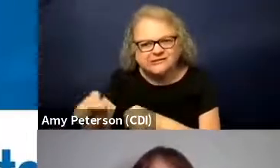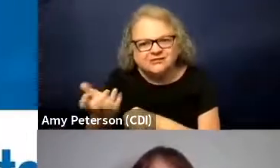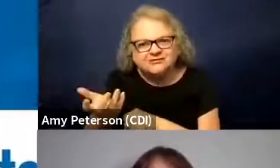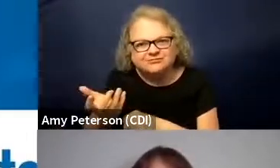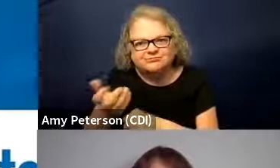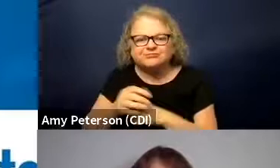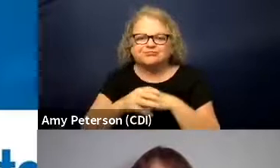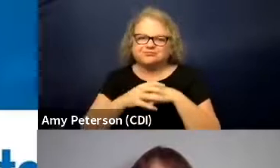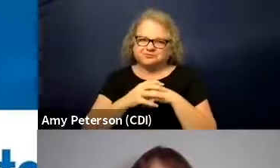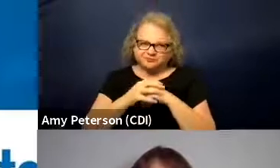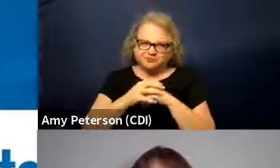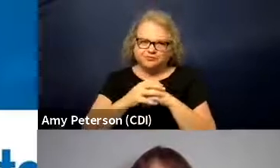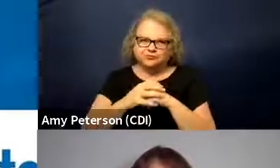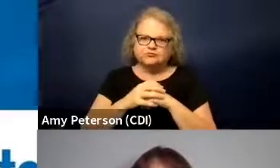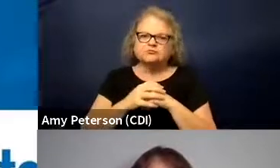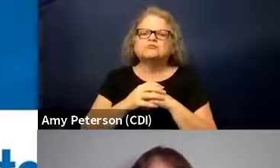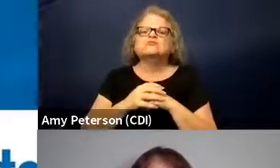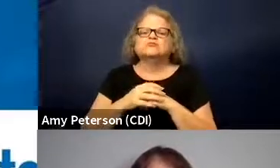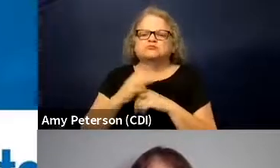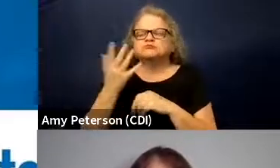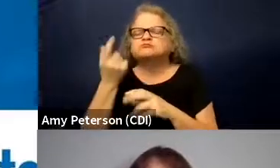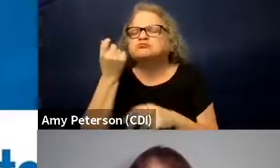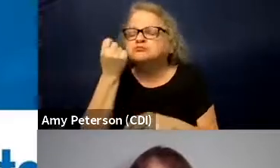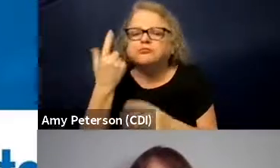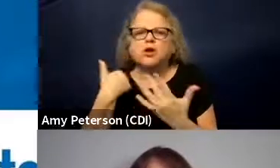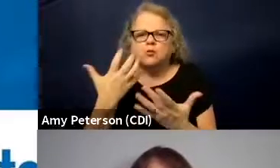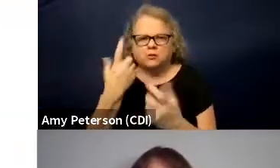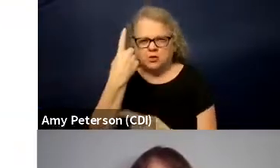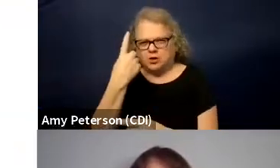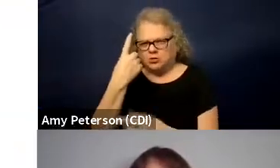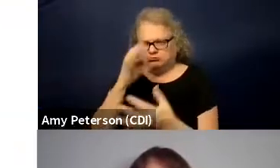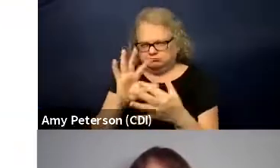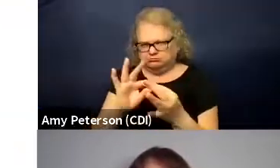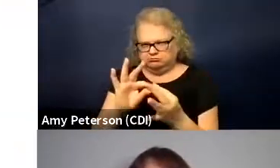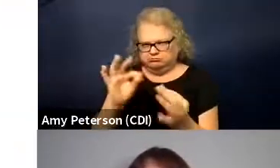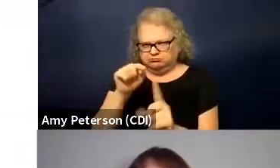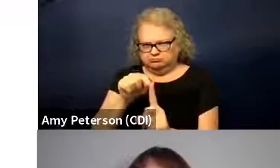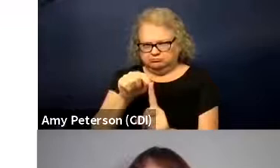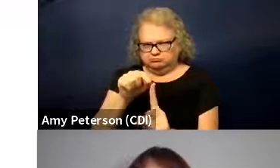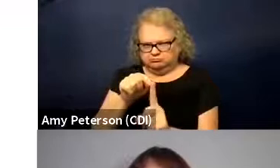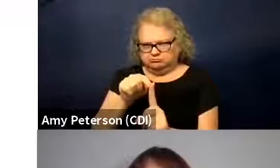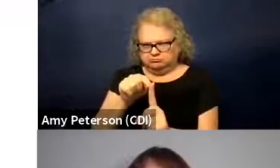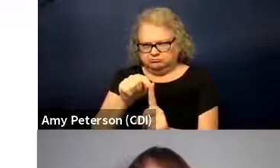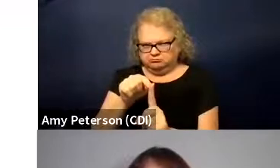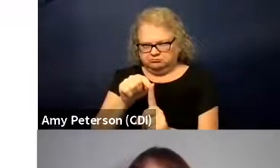heart inflammation. It's called myocarditis.